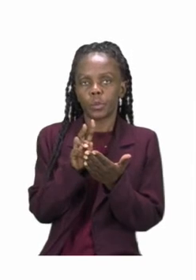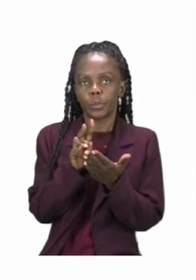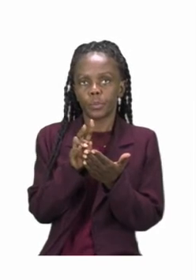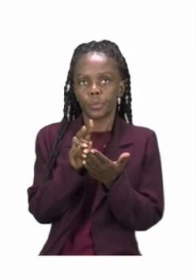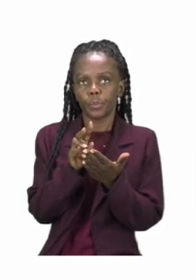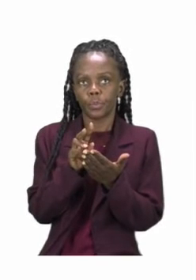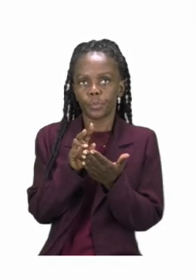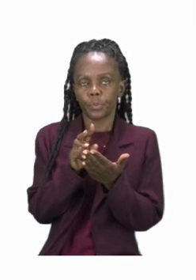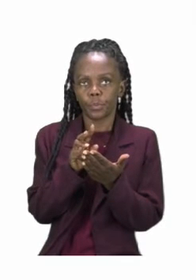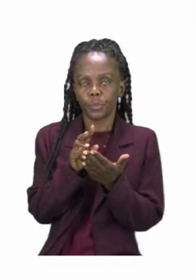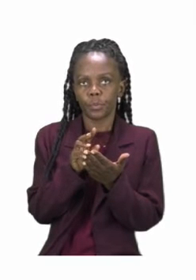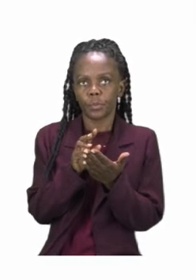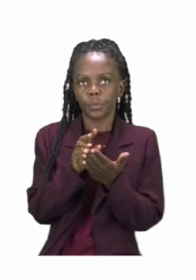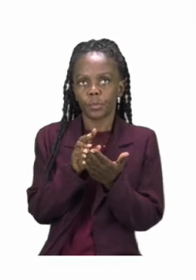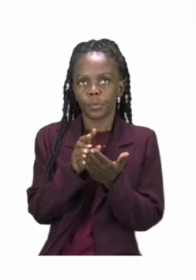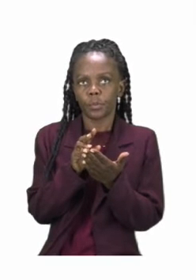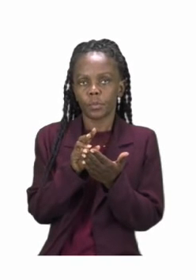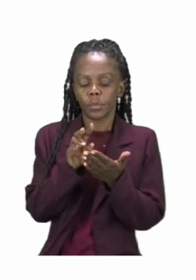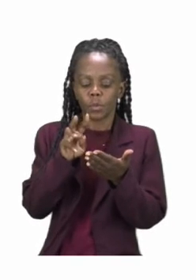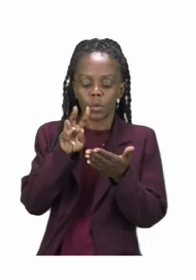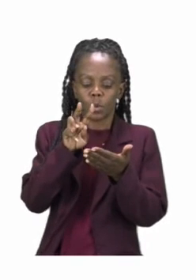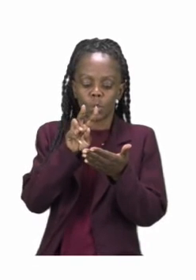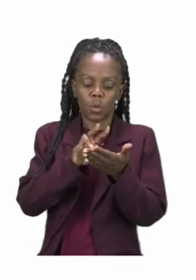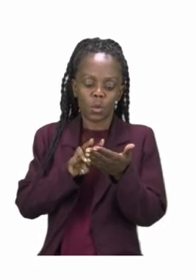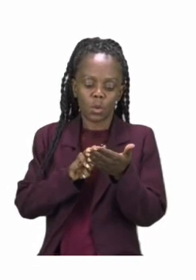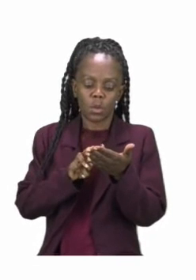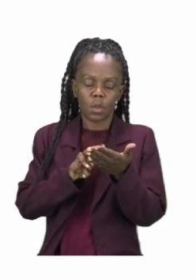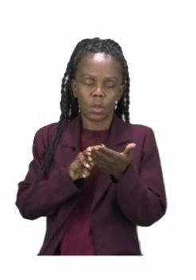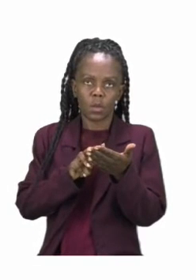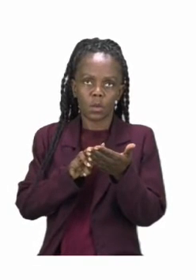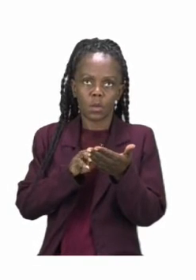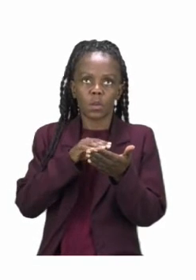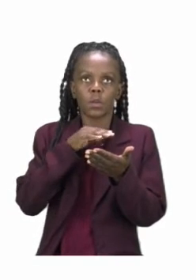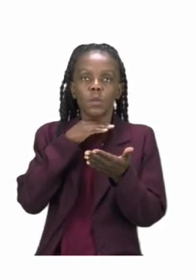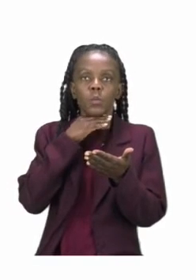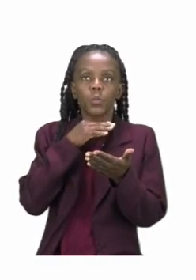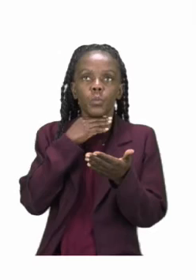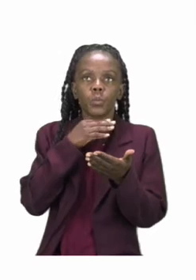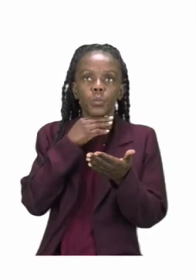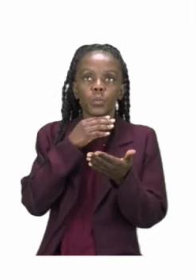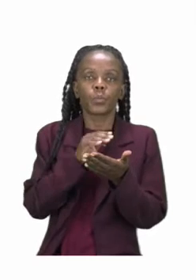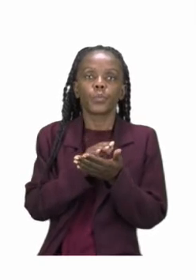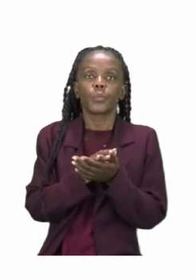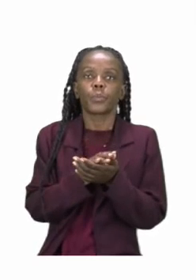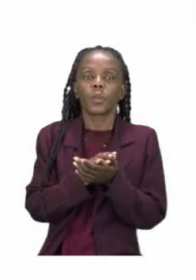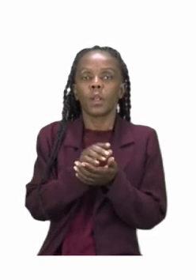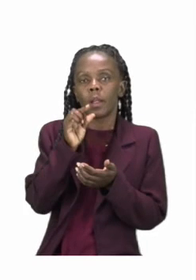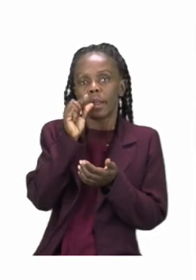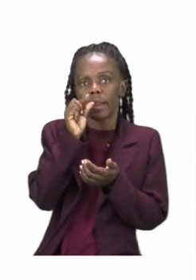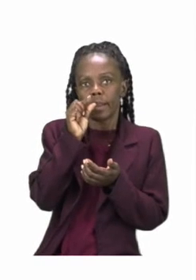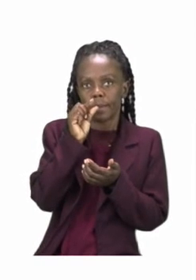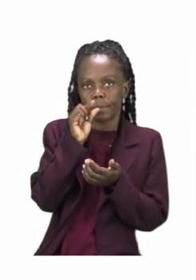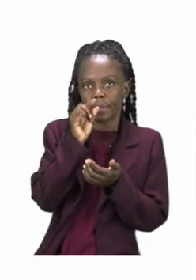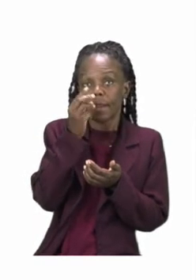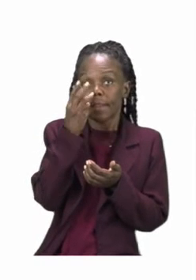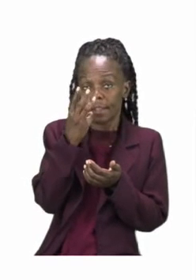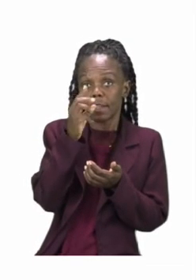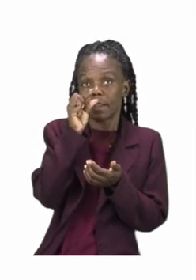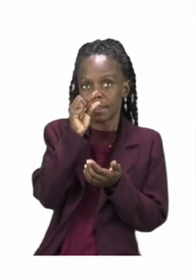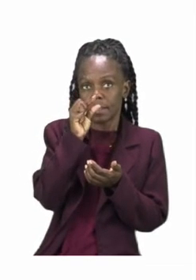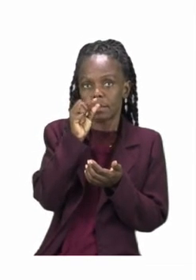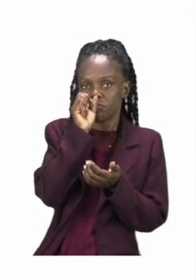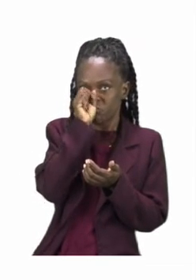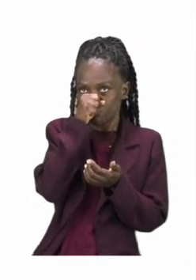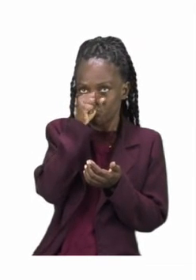are going to be reading the story of the 3 little pigs. Now, I am going to be telling